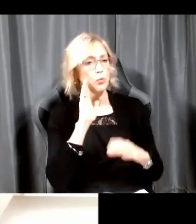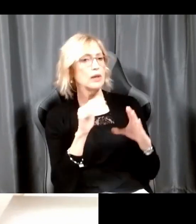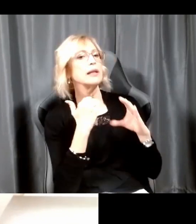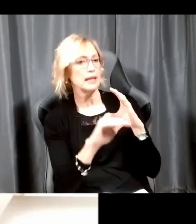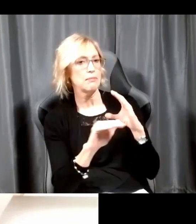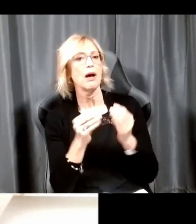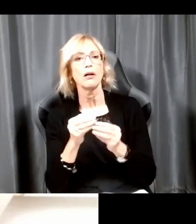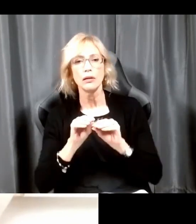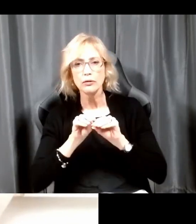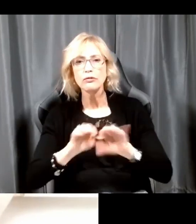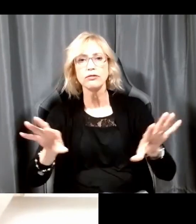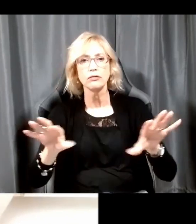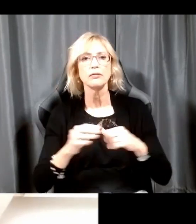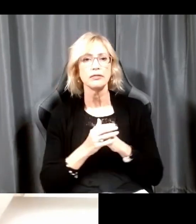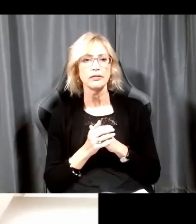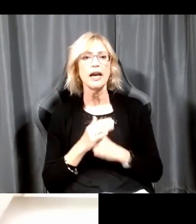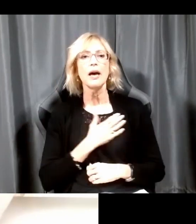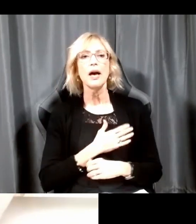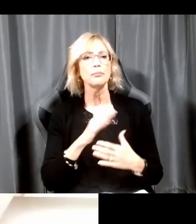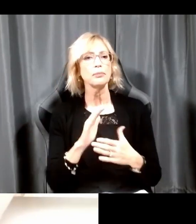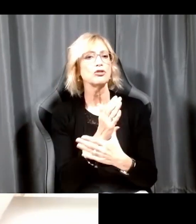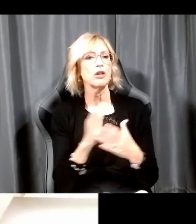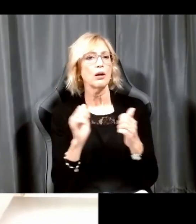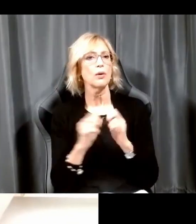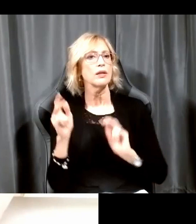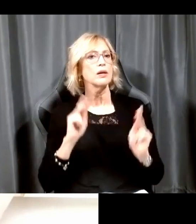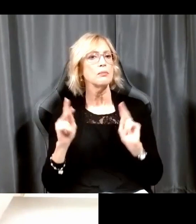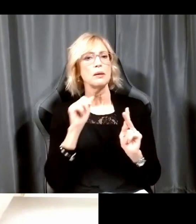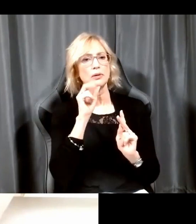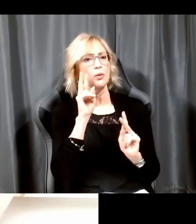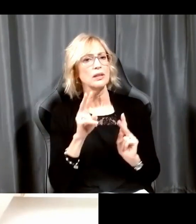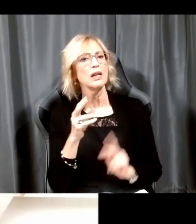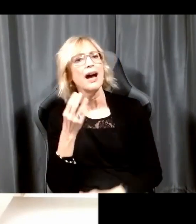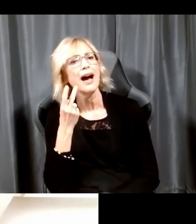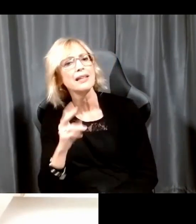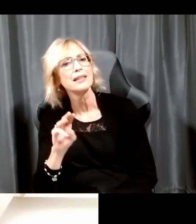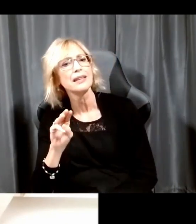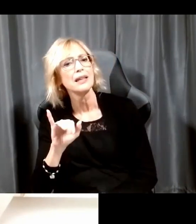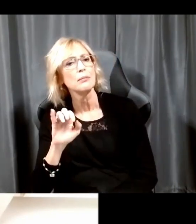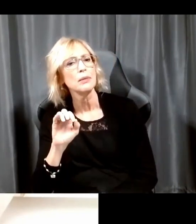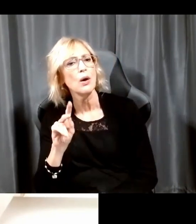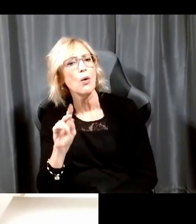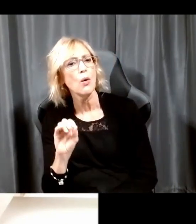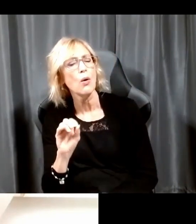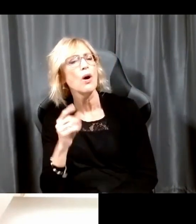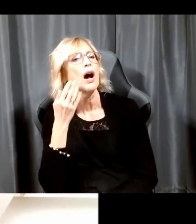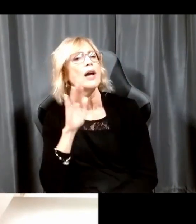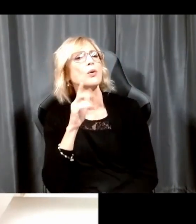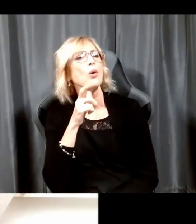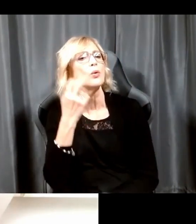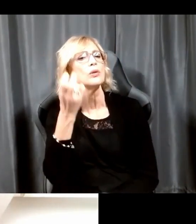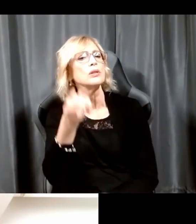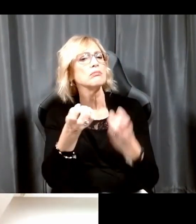to everybody on the list. We'll email it and please share it with the people that we don't see there. I see Miyoko. Josephine, I can't tell who's sitting right next to